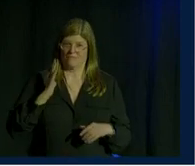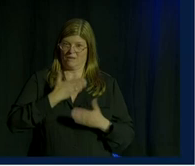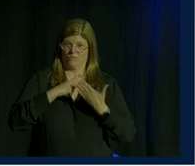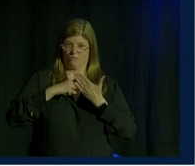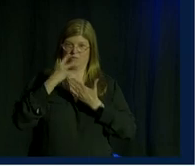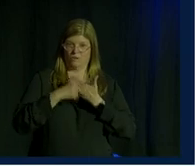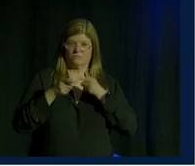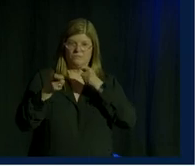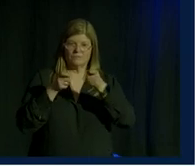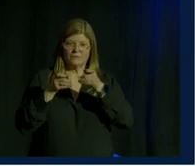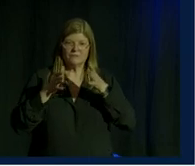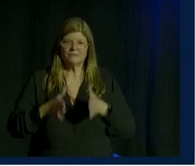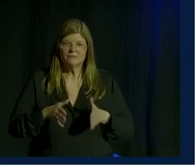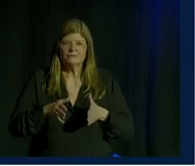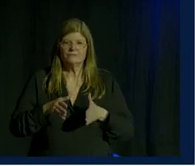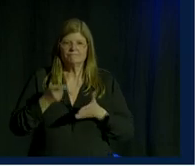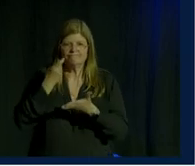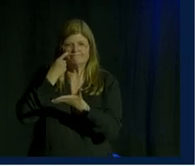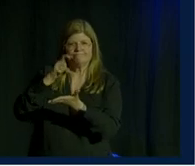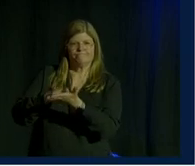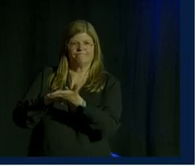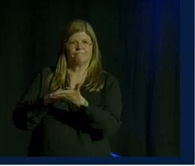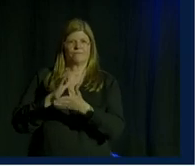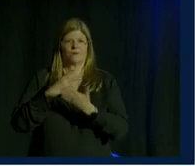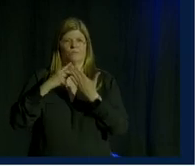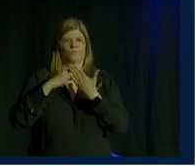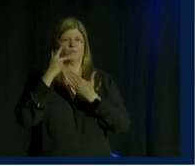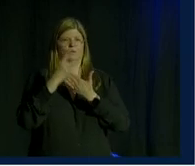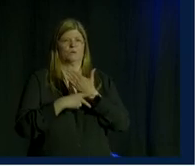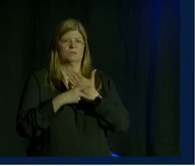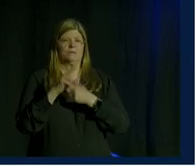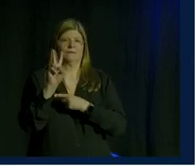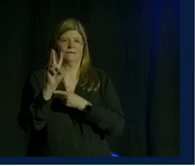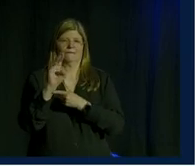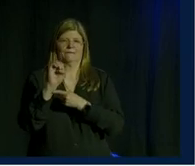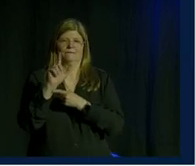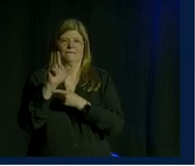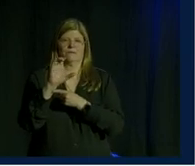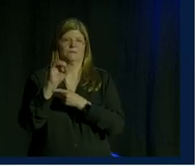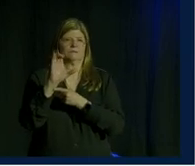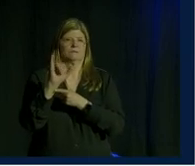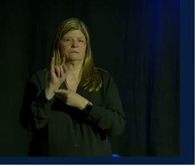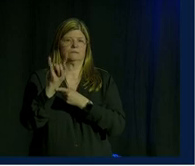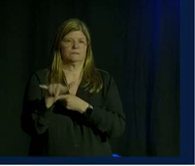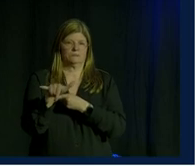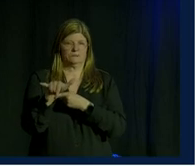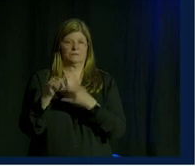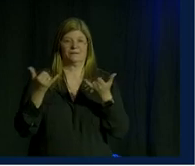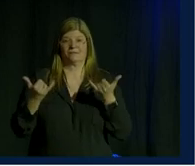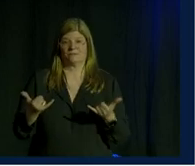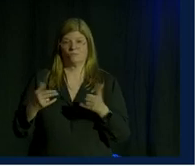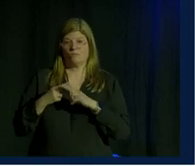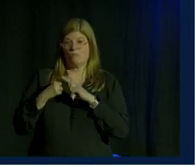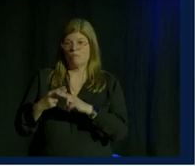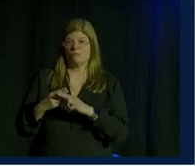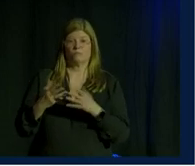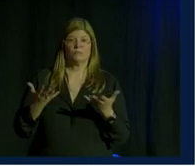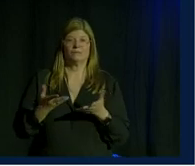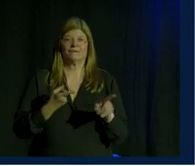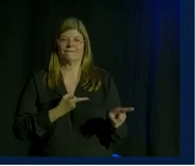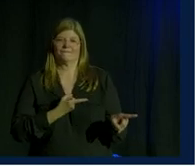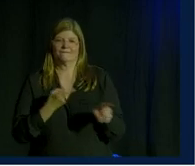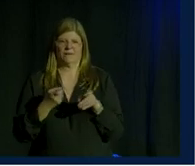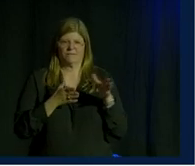as Velocity, but last year it was renamed and rebranded as the Accelerated Plan Review Program, otherwise known now